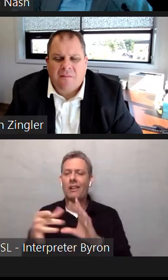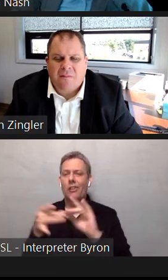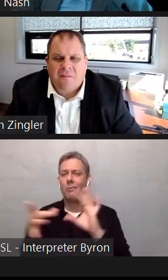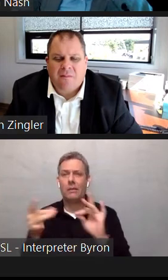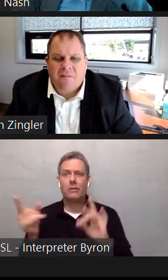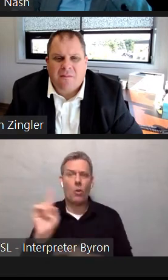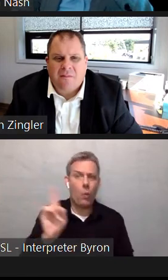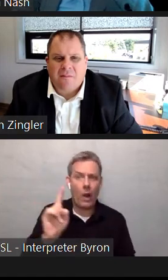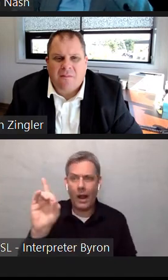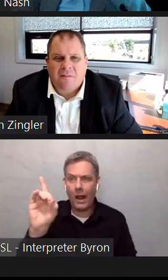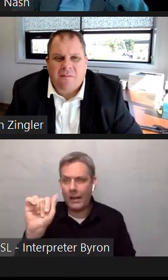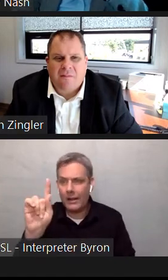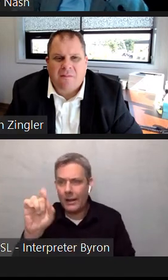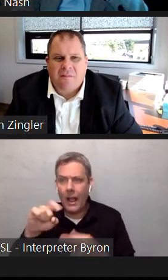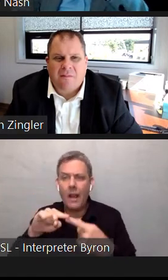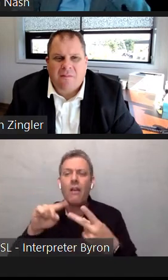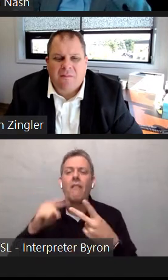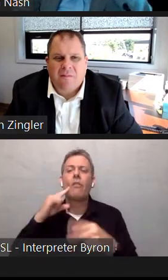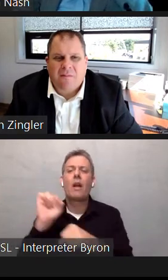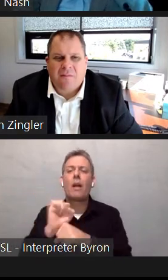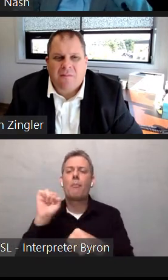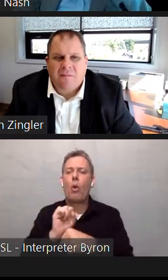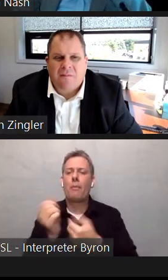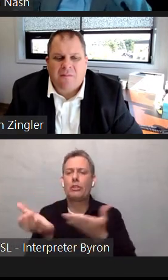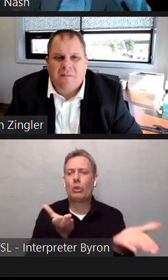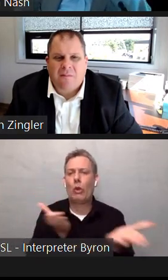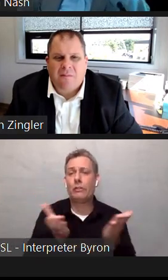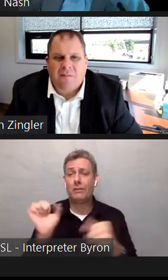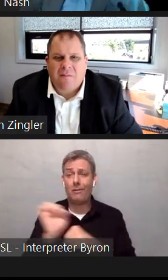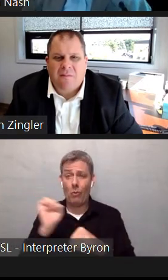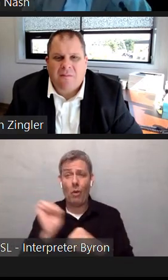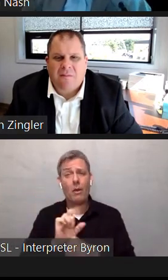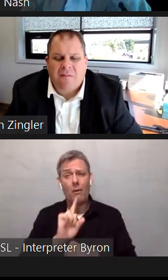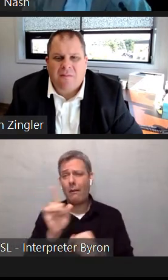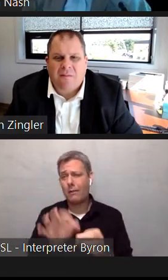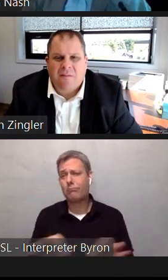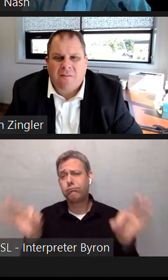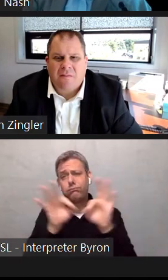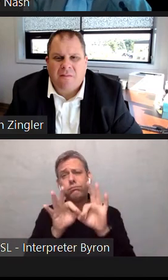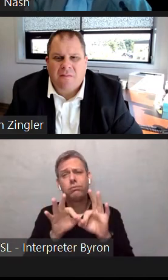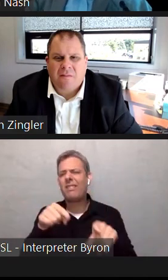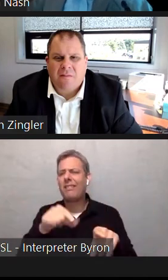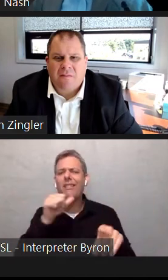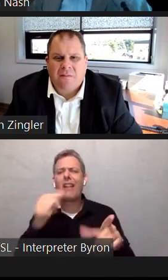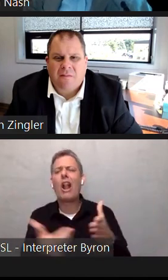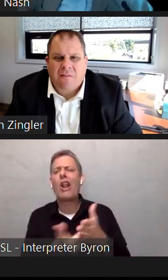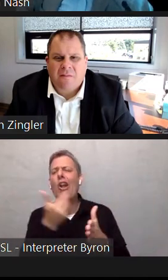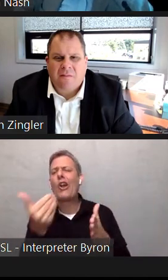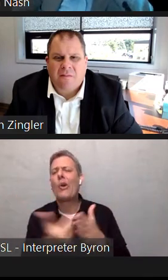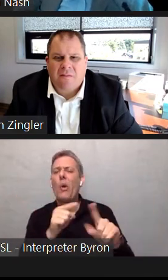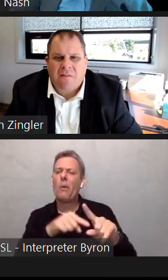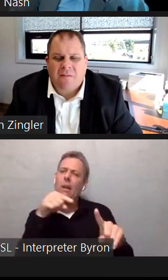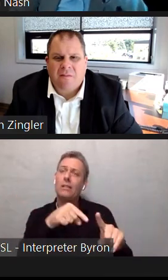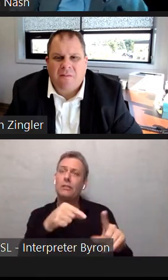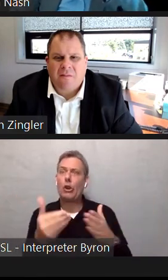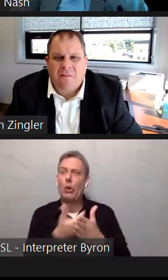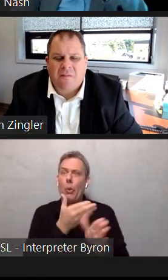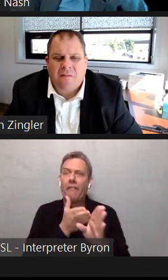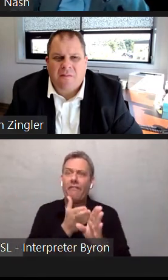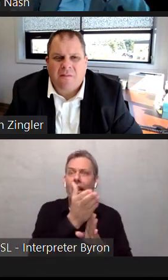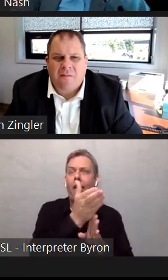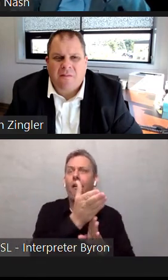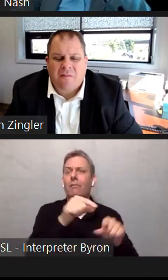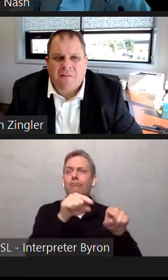was on your employment services, because employment coaches, employment specialists are not new, but it's a new field. And they can't